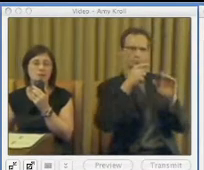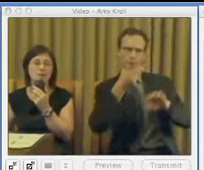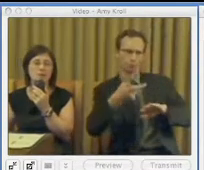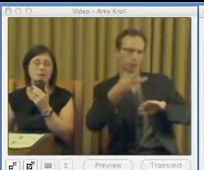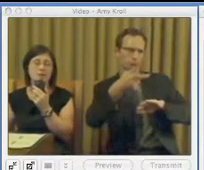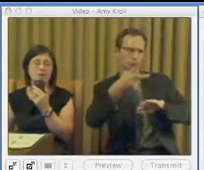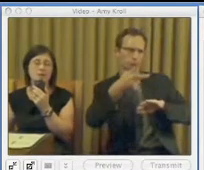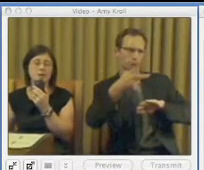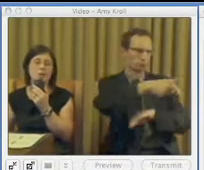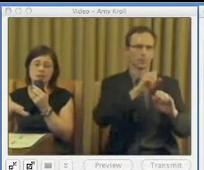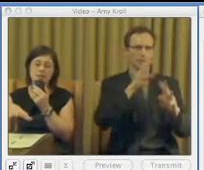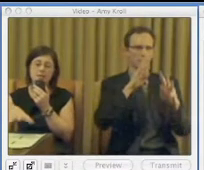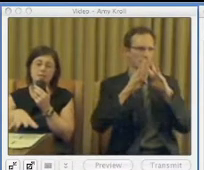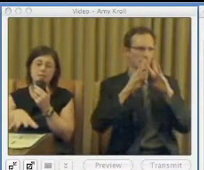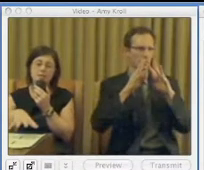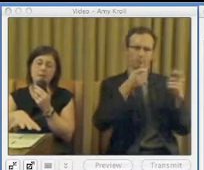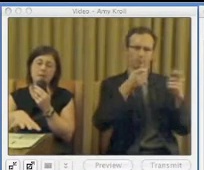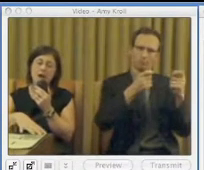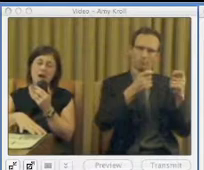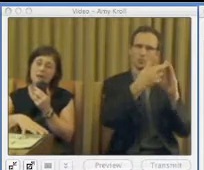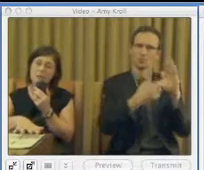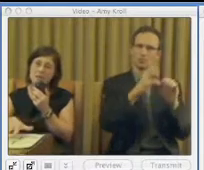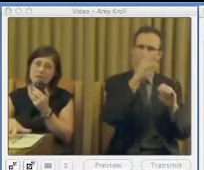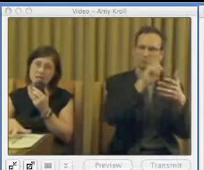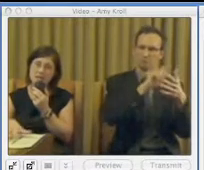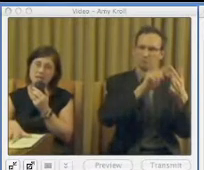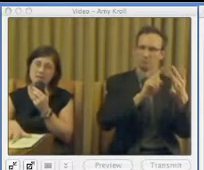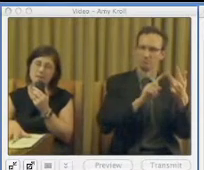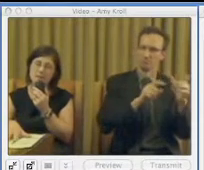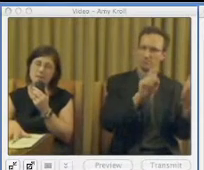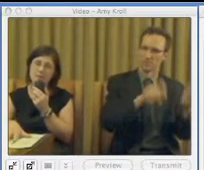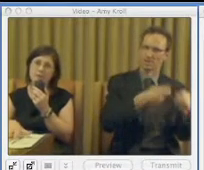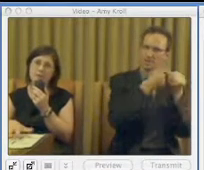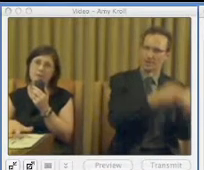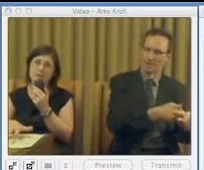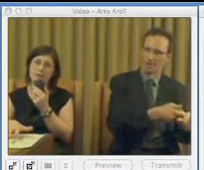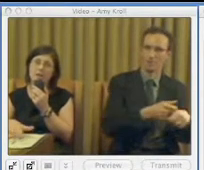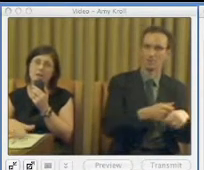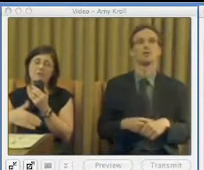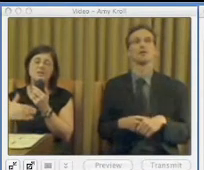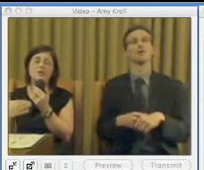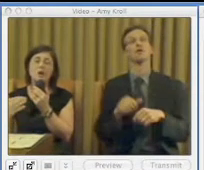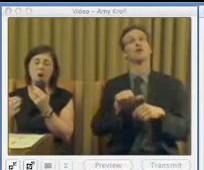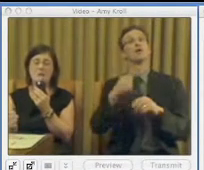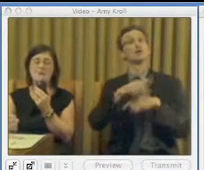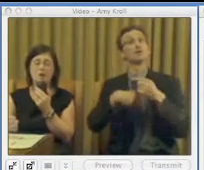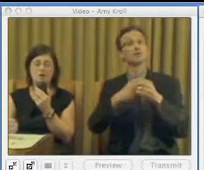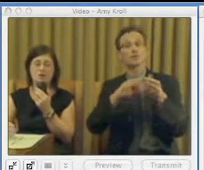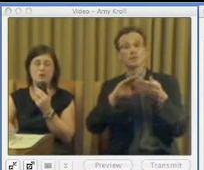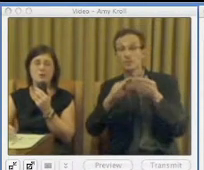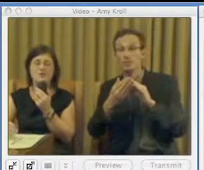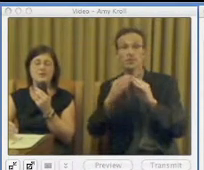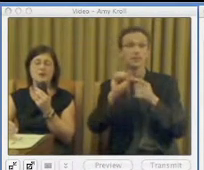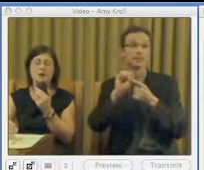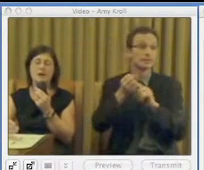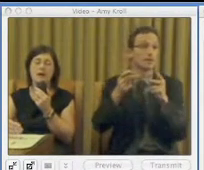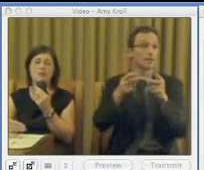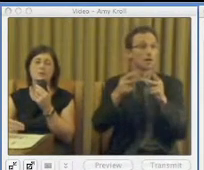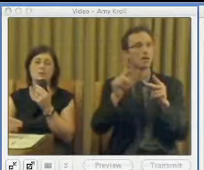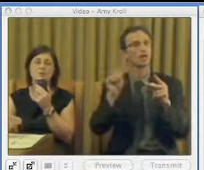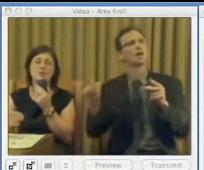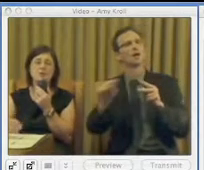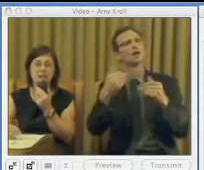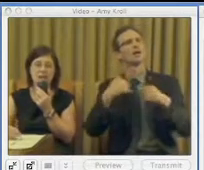very controlled. Whereas in many other community settings, there are different kinds